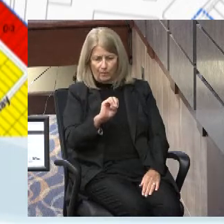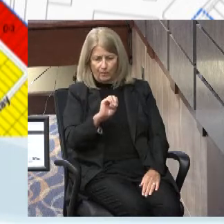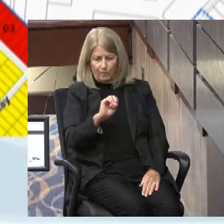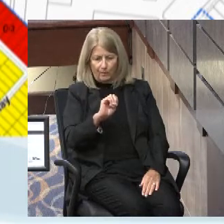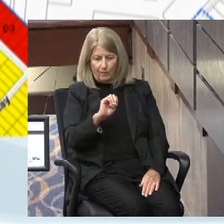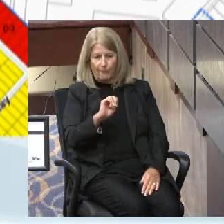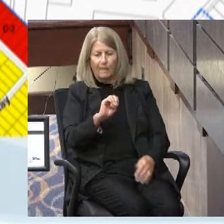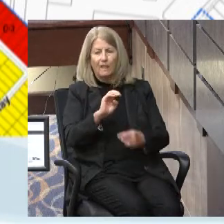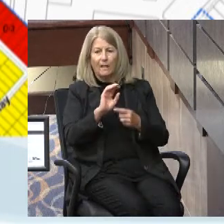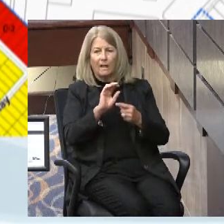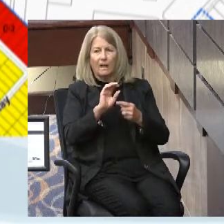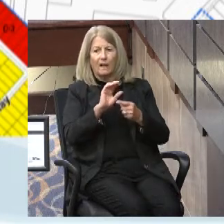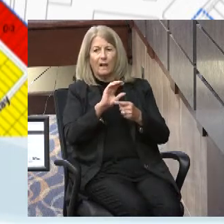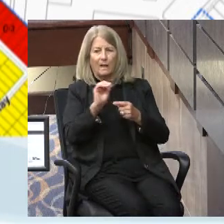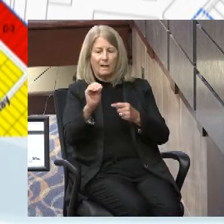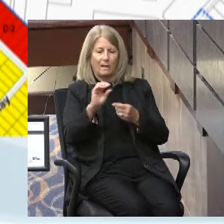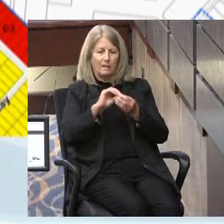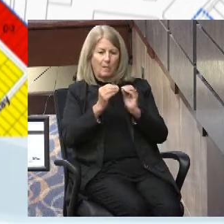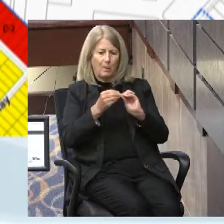clerk's file number